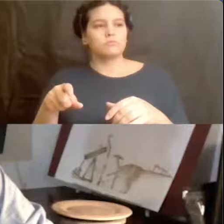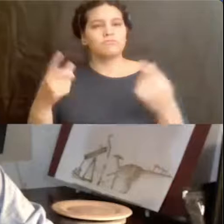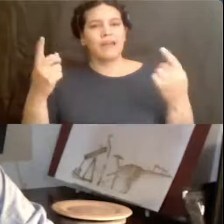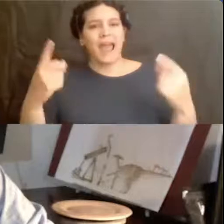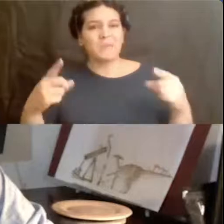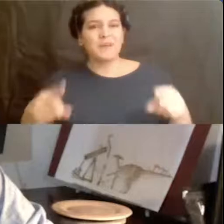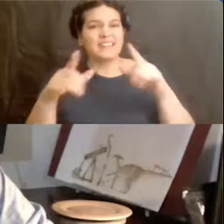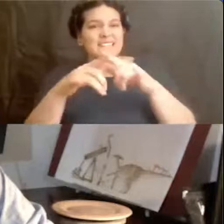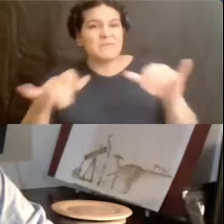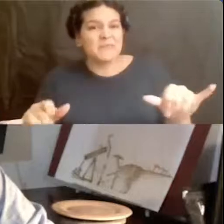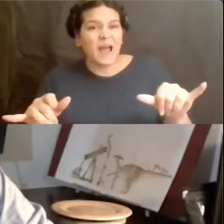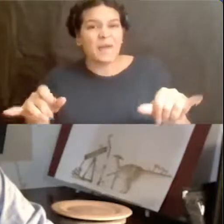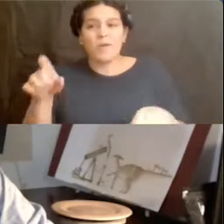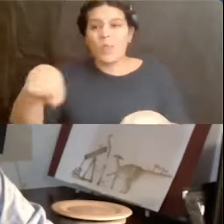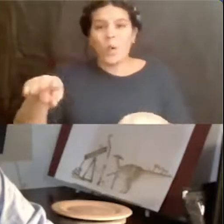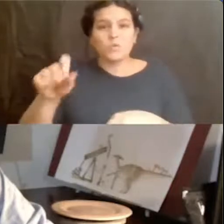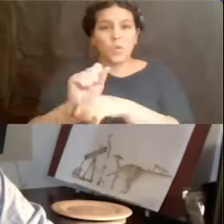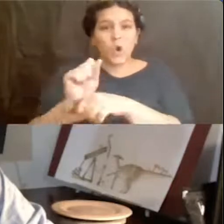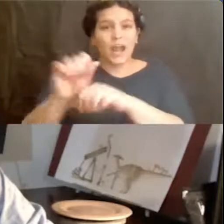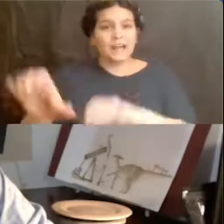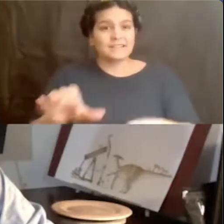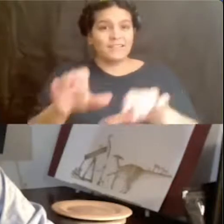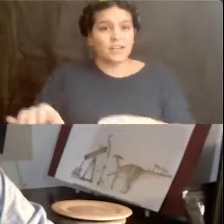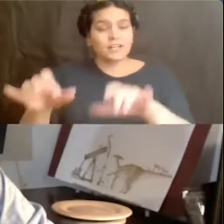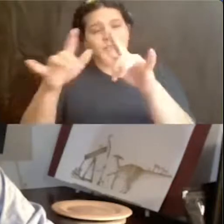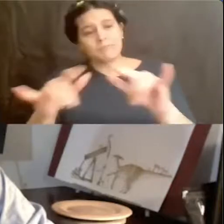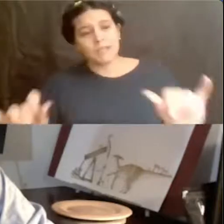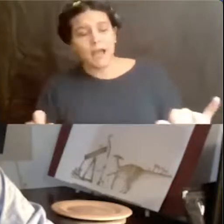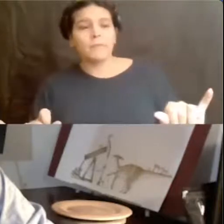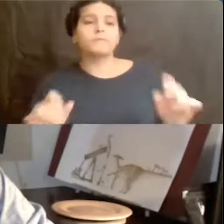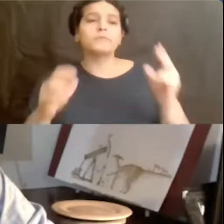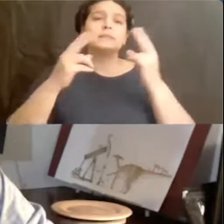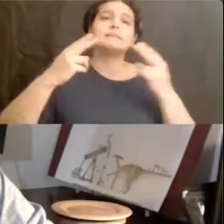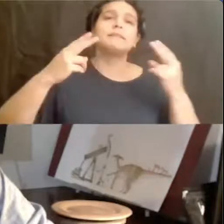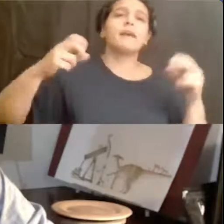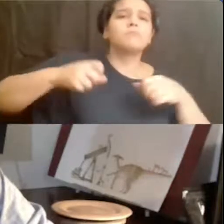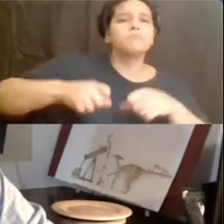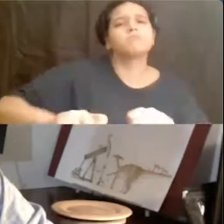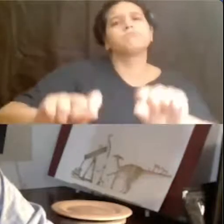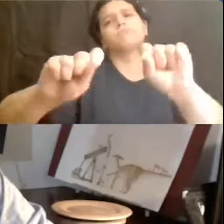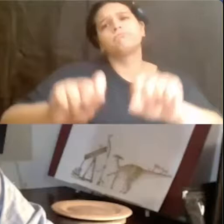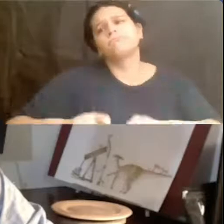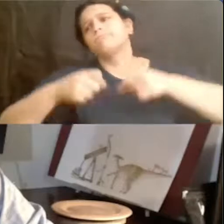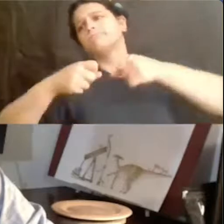those chores, those work activities, to make it easier to